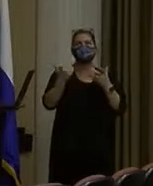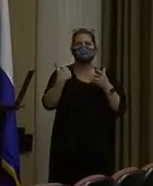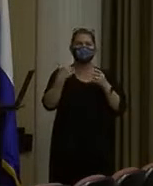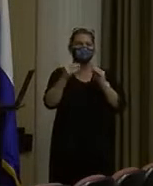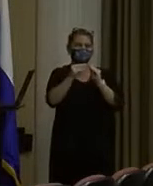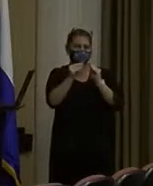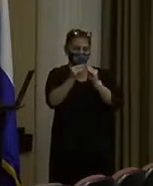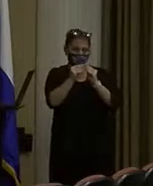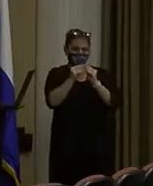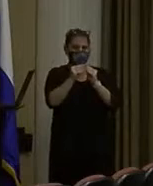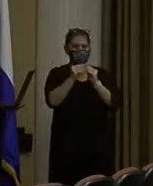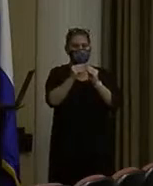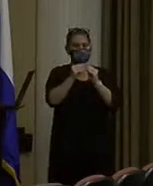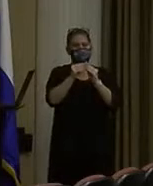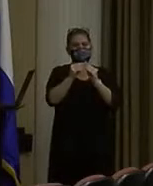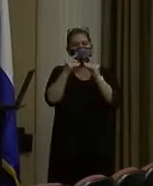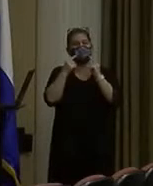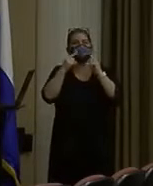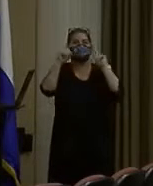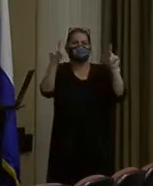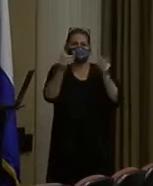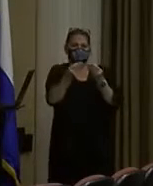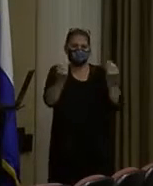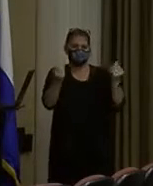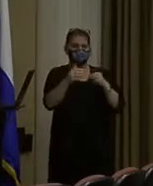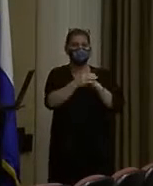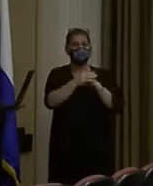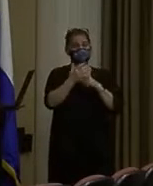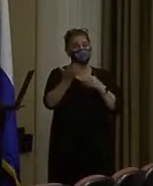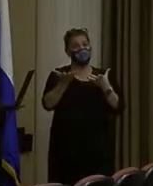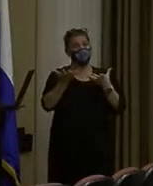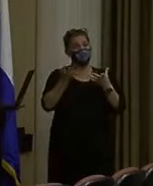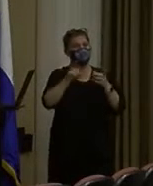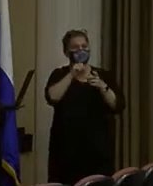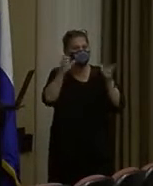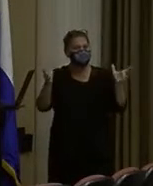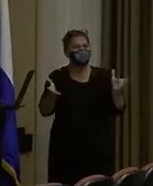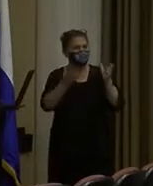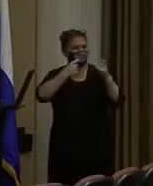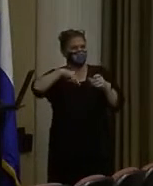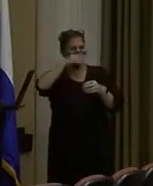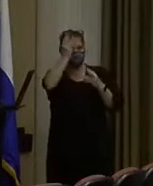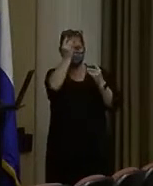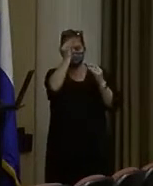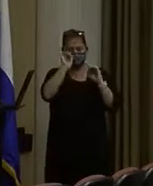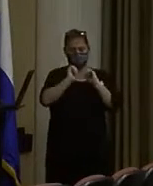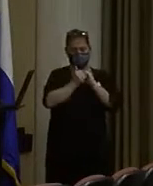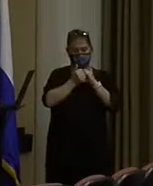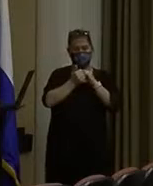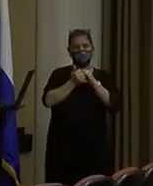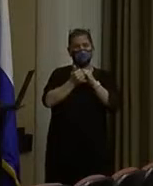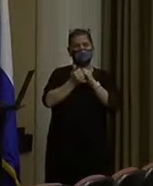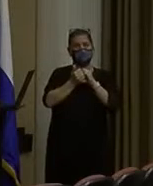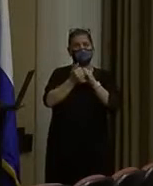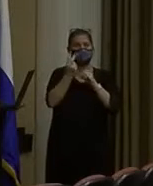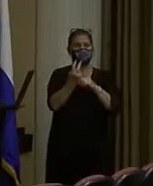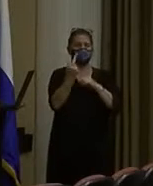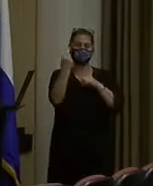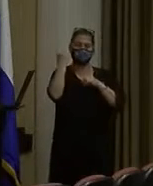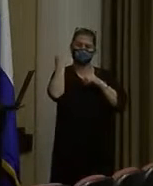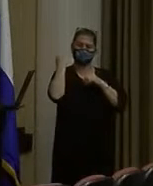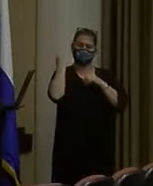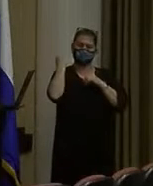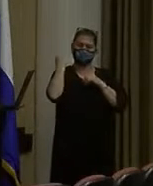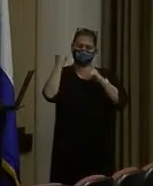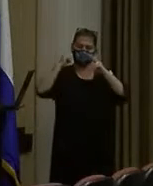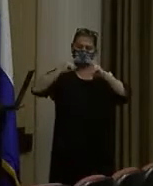meaningful and effective solutions. And so I want to really push us to think about how we first have to look back and dig